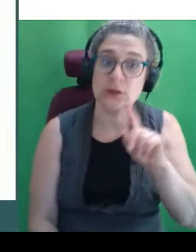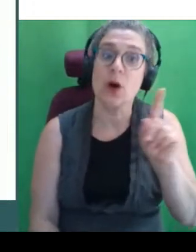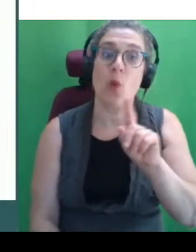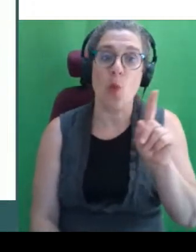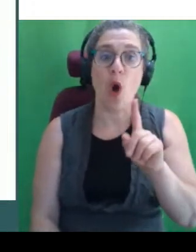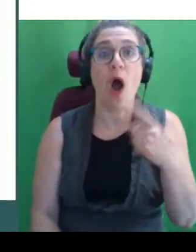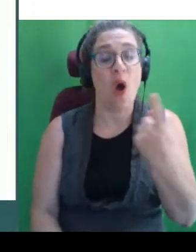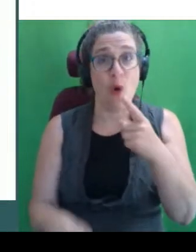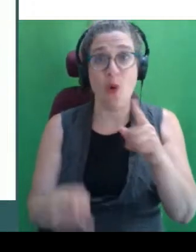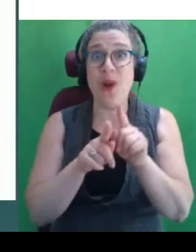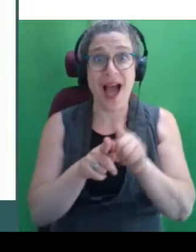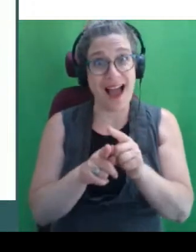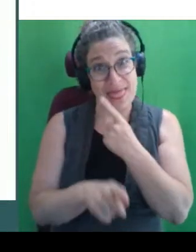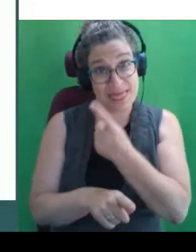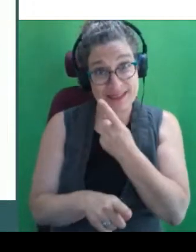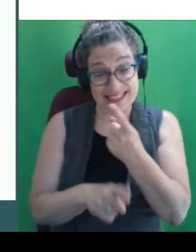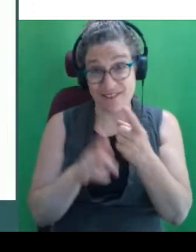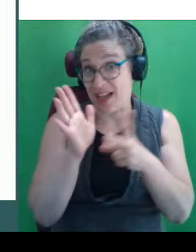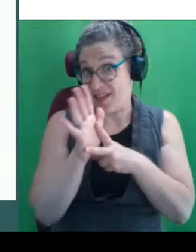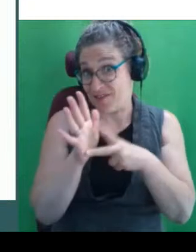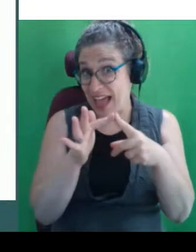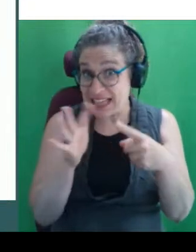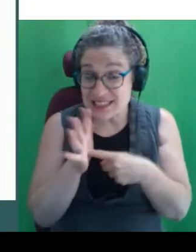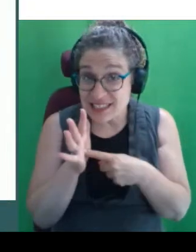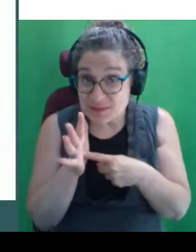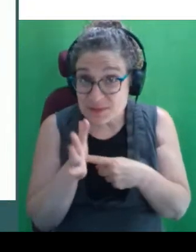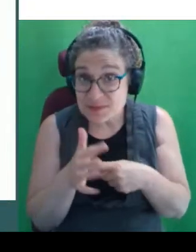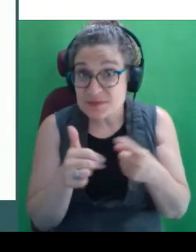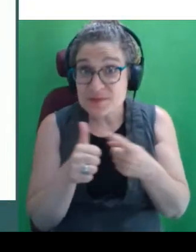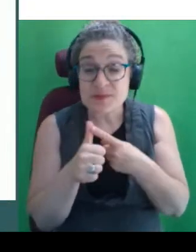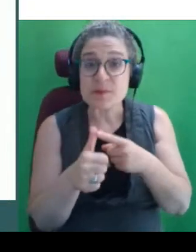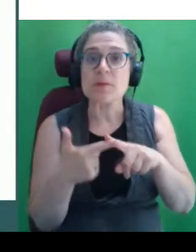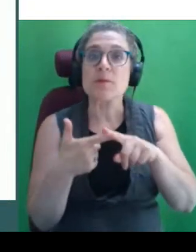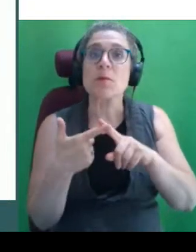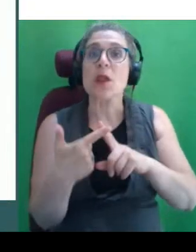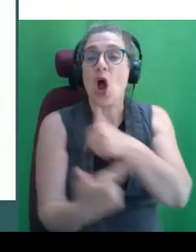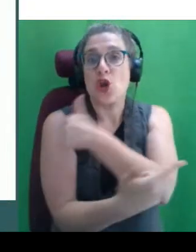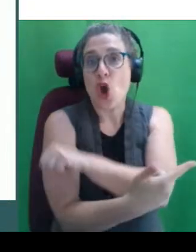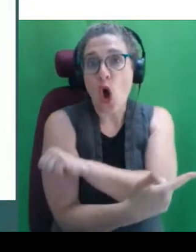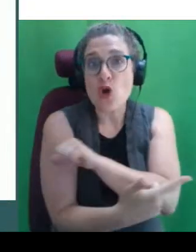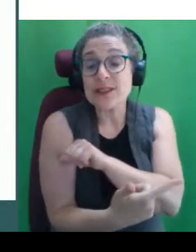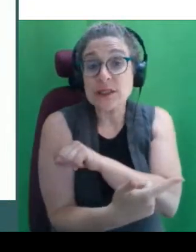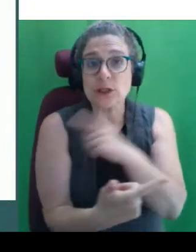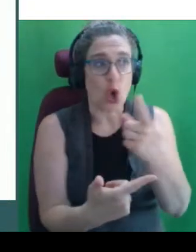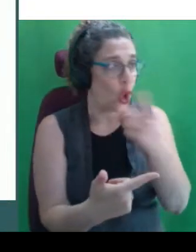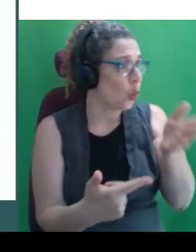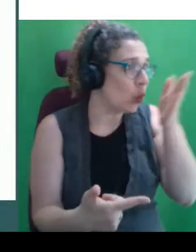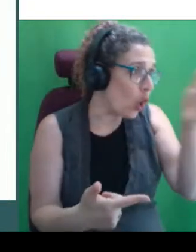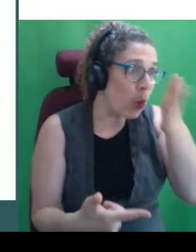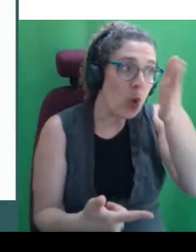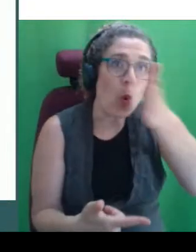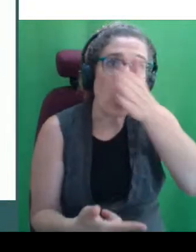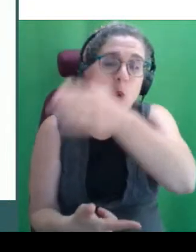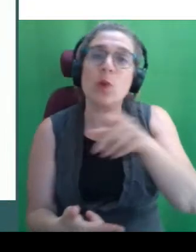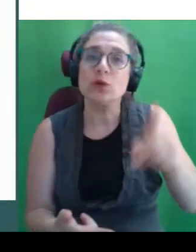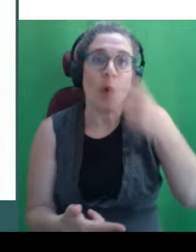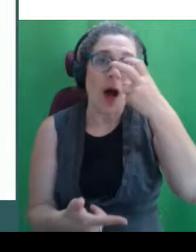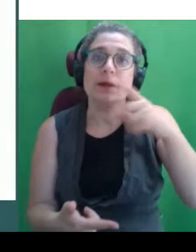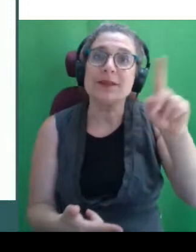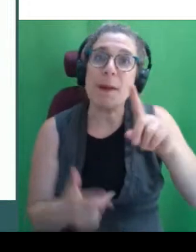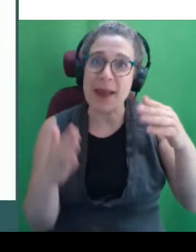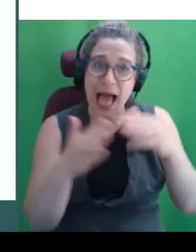vets, district nurses who go into elderly people's houses, etc., and they come into contact with